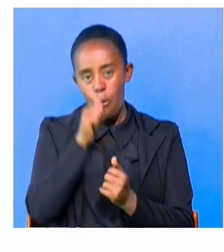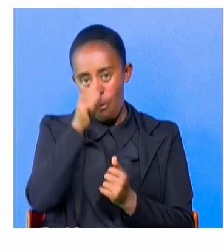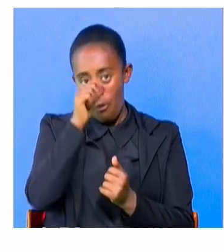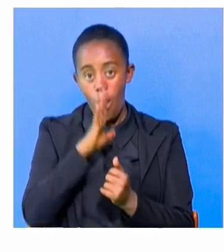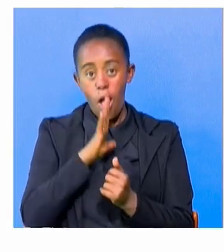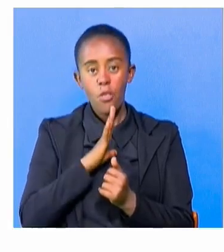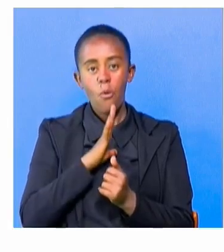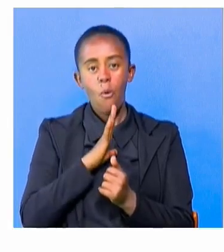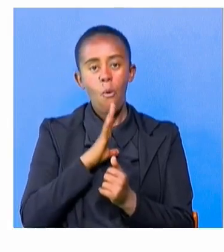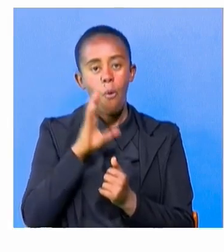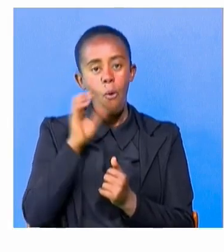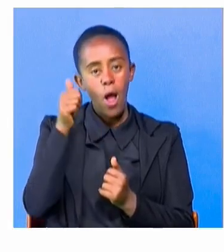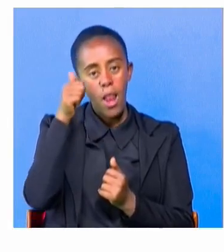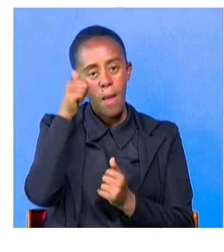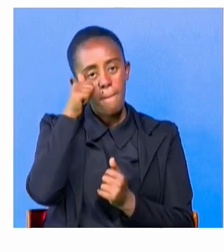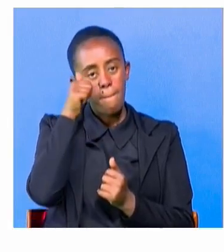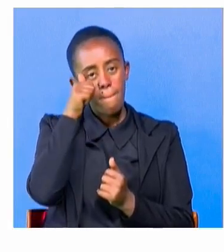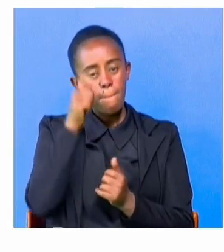Alem.